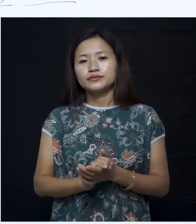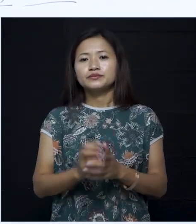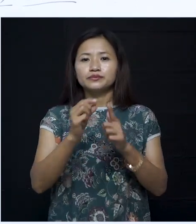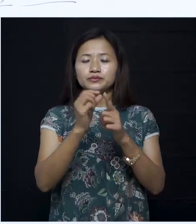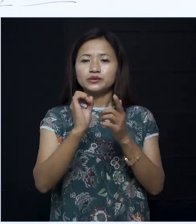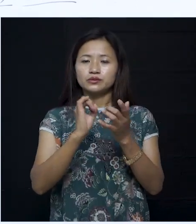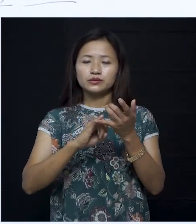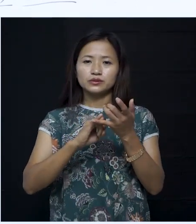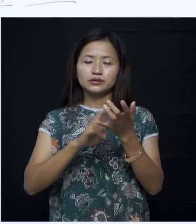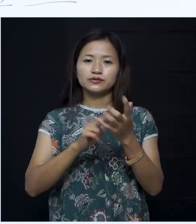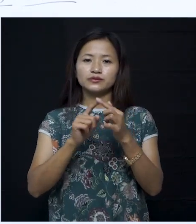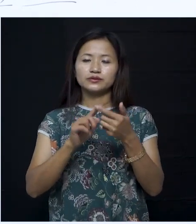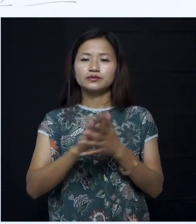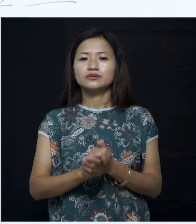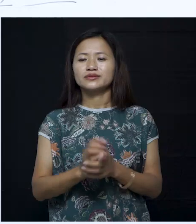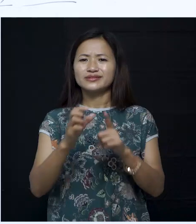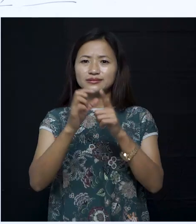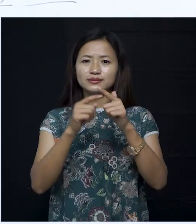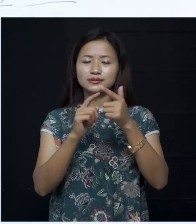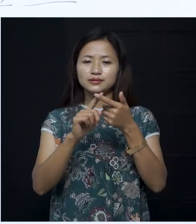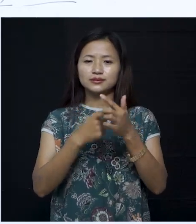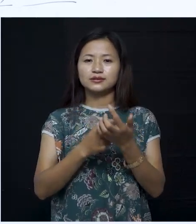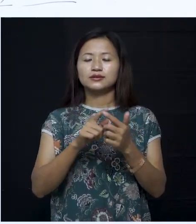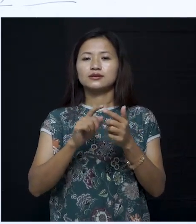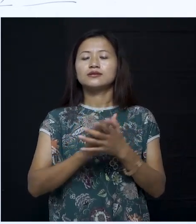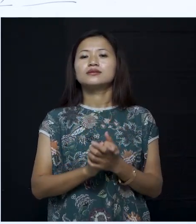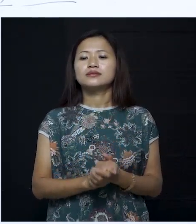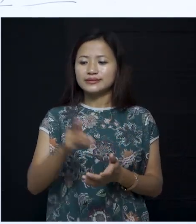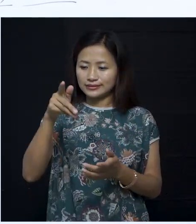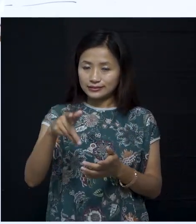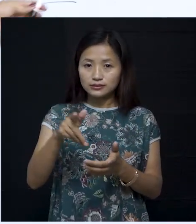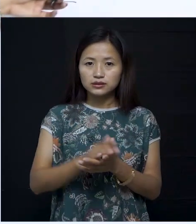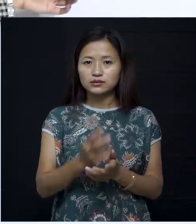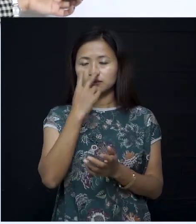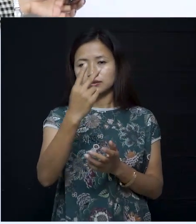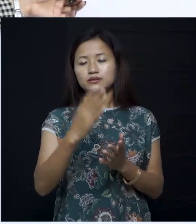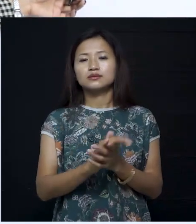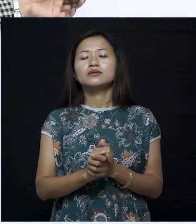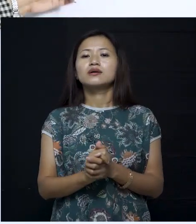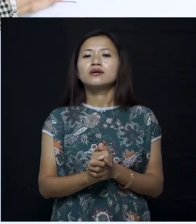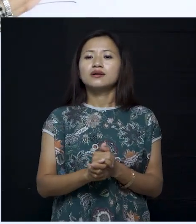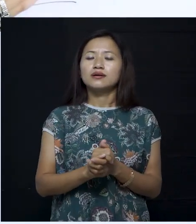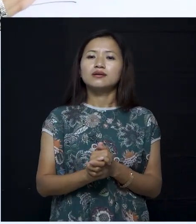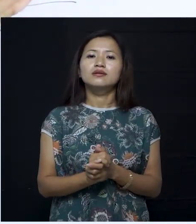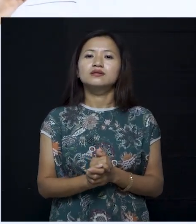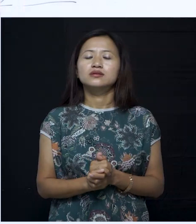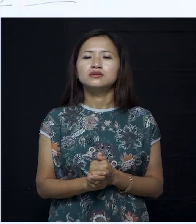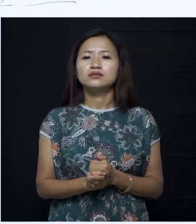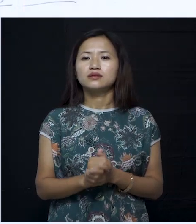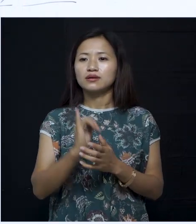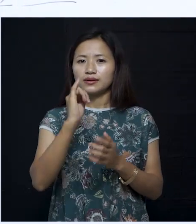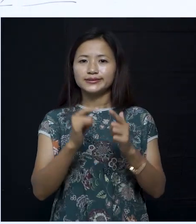possessive. In a possessive determiner, you have the word eats, right? If you look at the board, eats. This will be